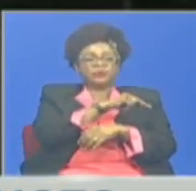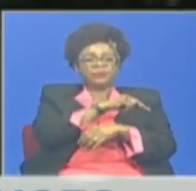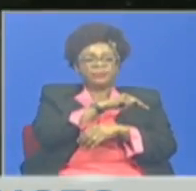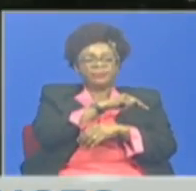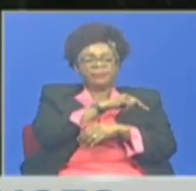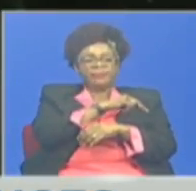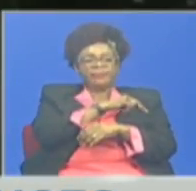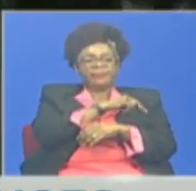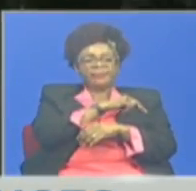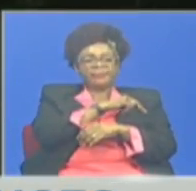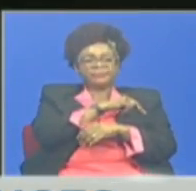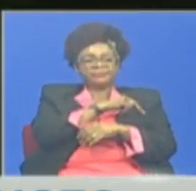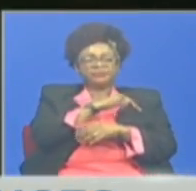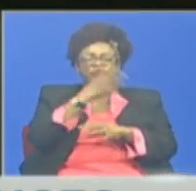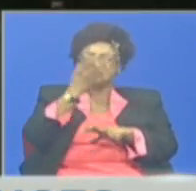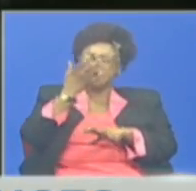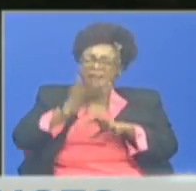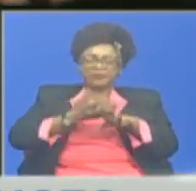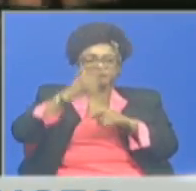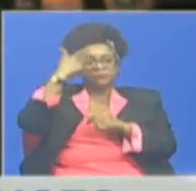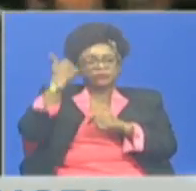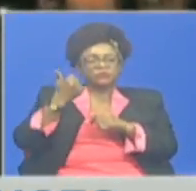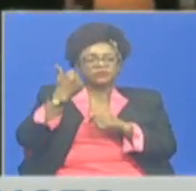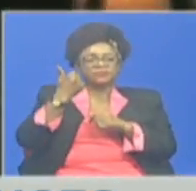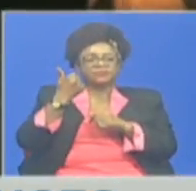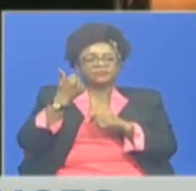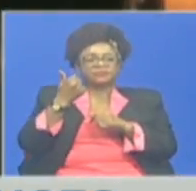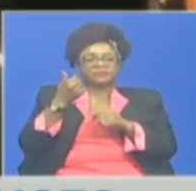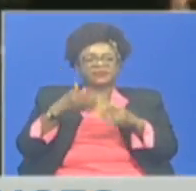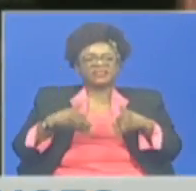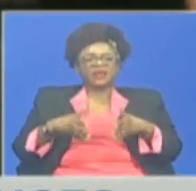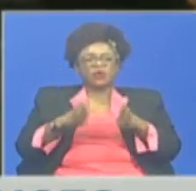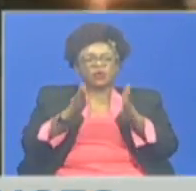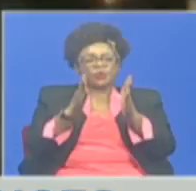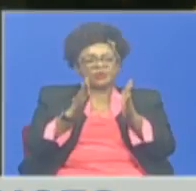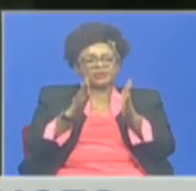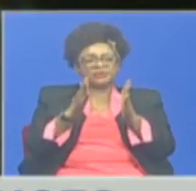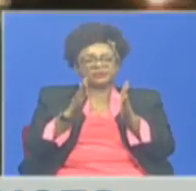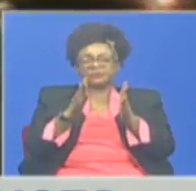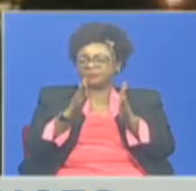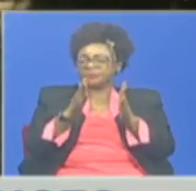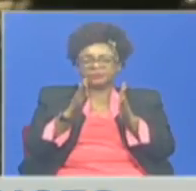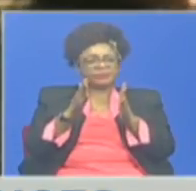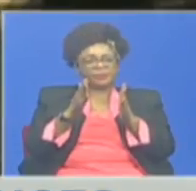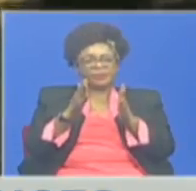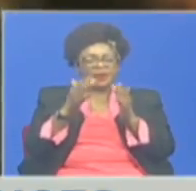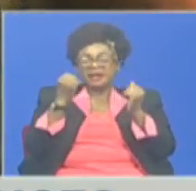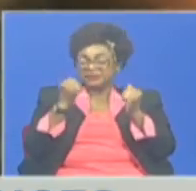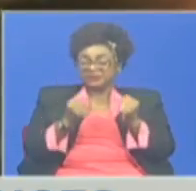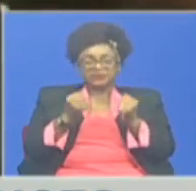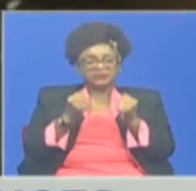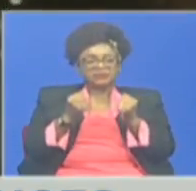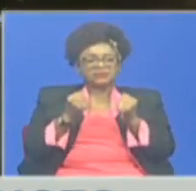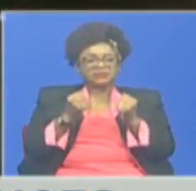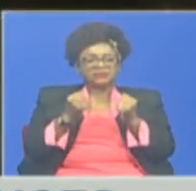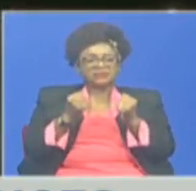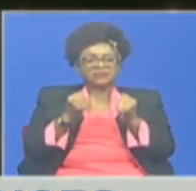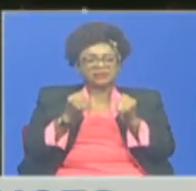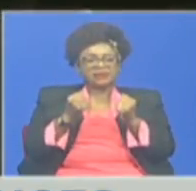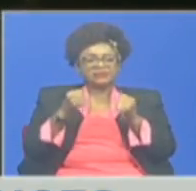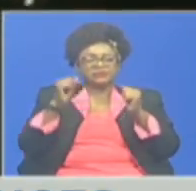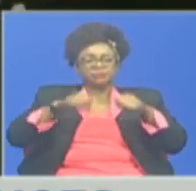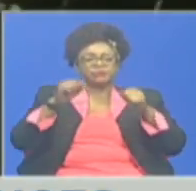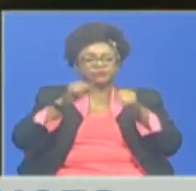It felt even harder because the roads are so empty at that hour. So you could almost hear the echoes of